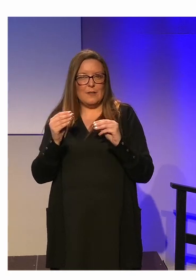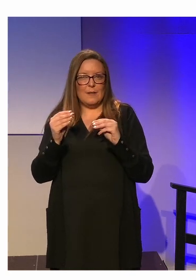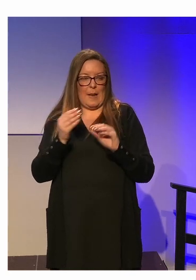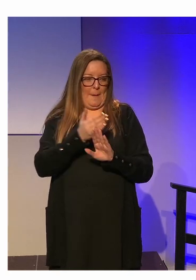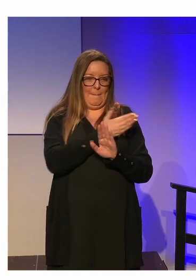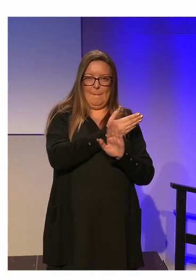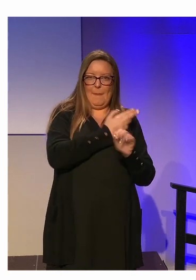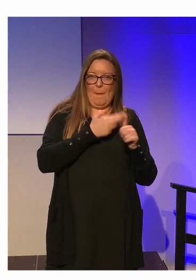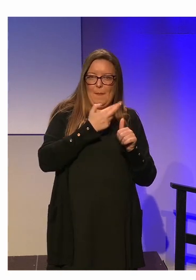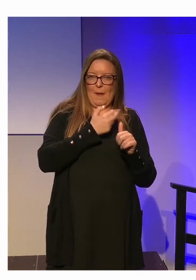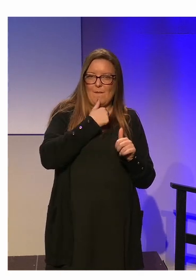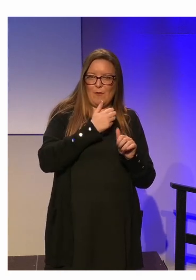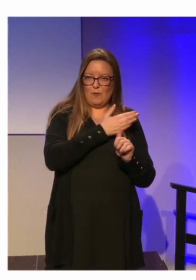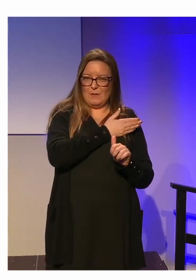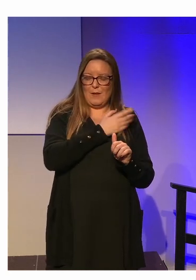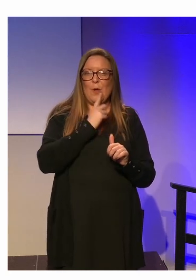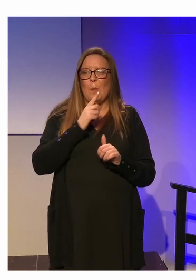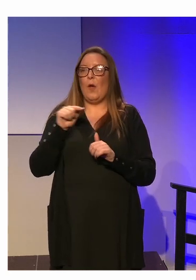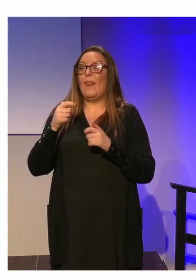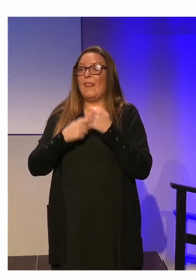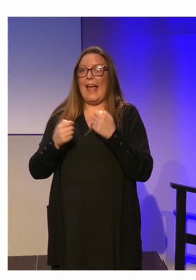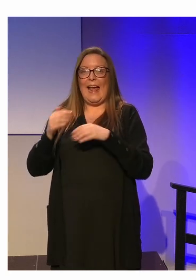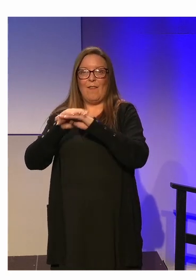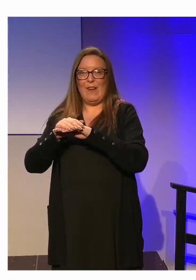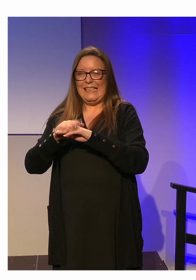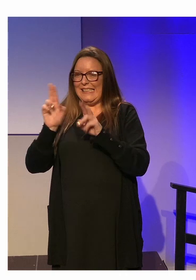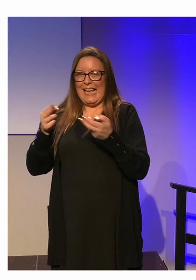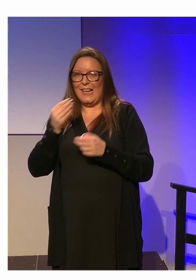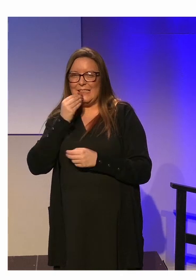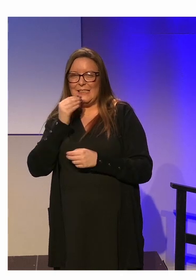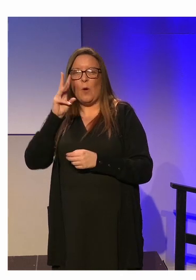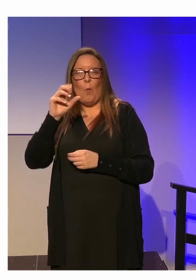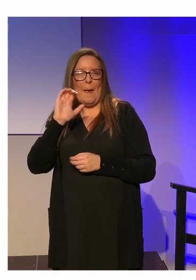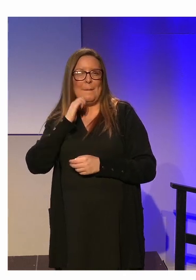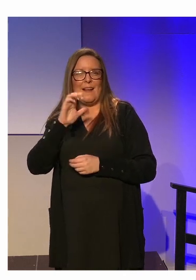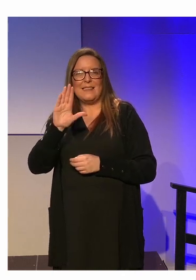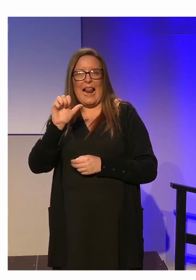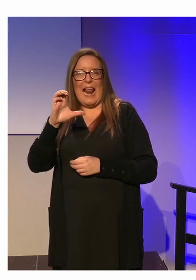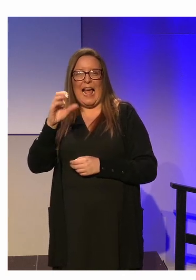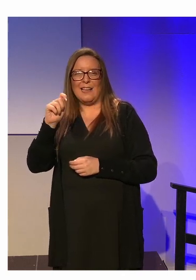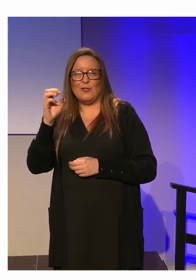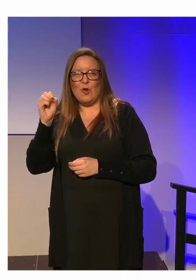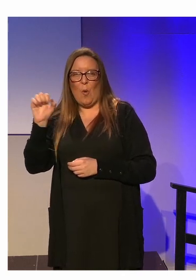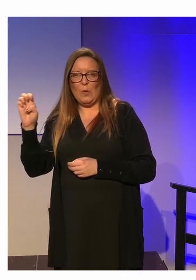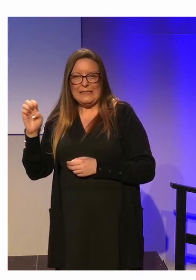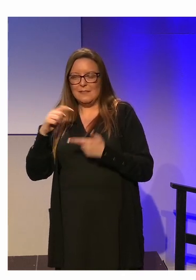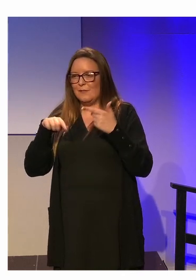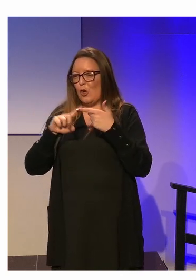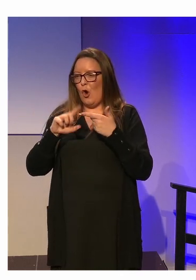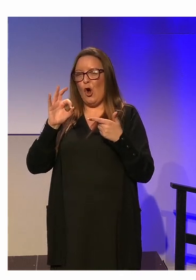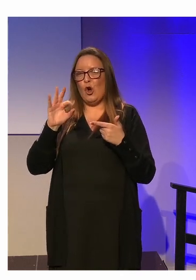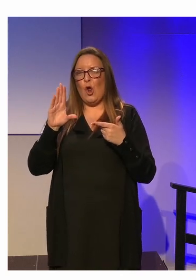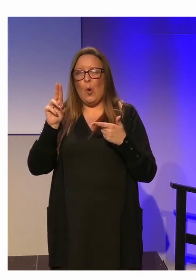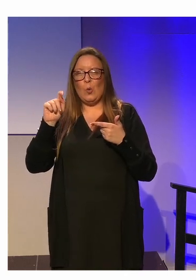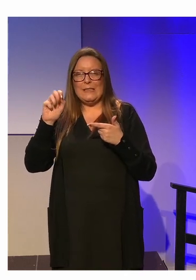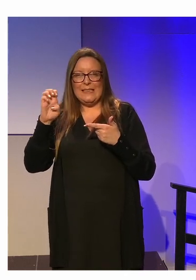Except some of your friends are lactose intolerant. They can't eat that lasagna. Some of them are gluten-free. They can't eat the pasta.